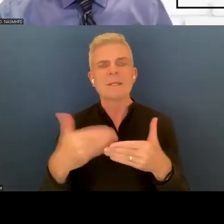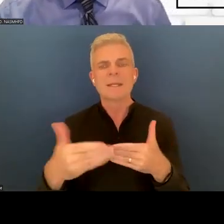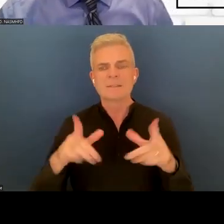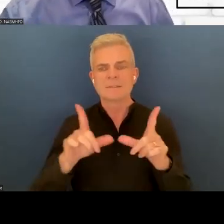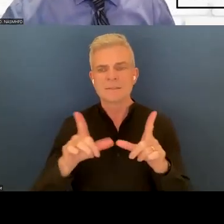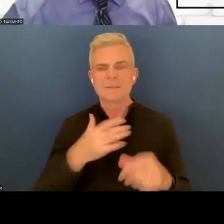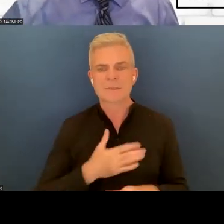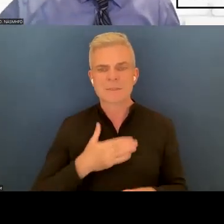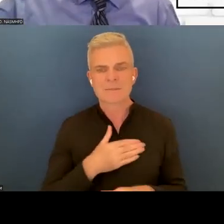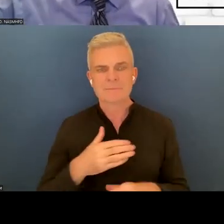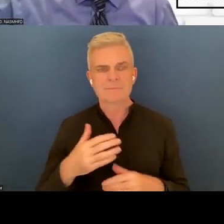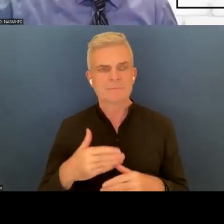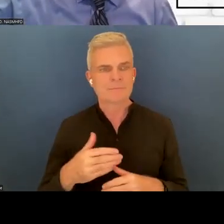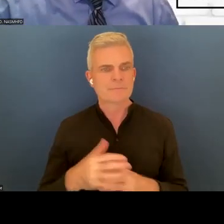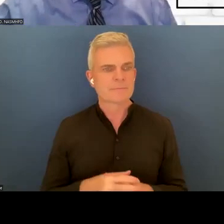please.